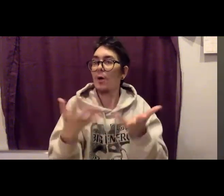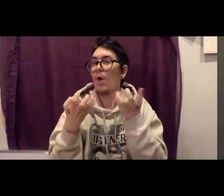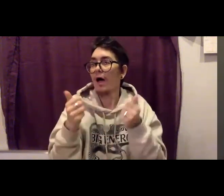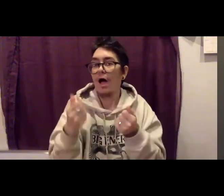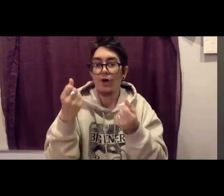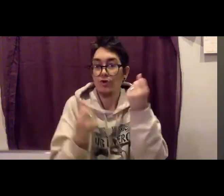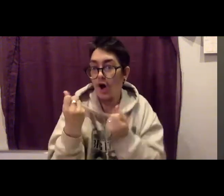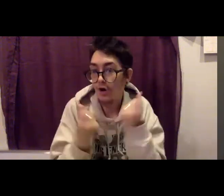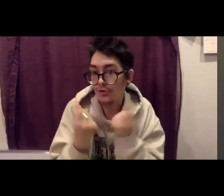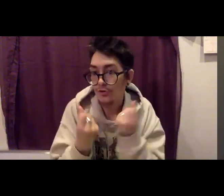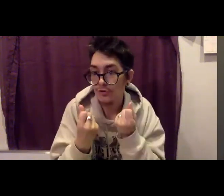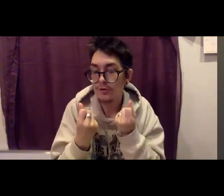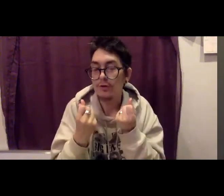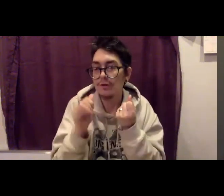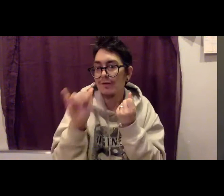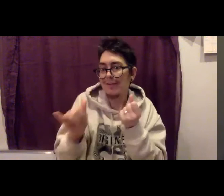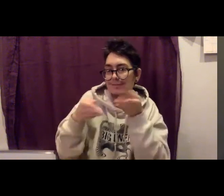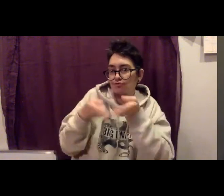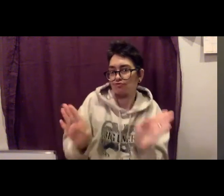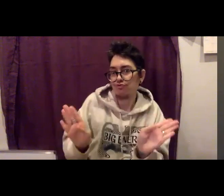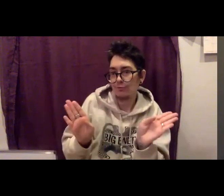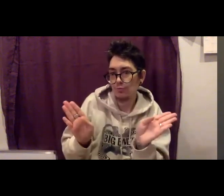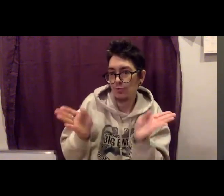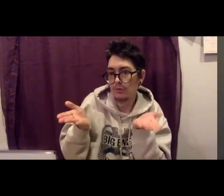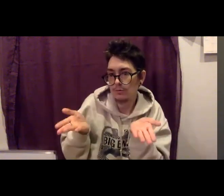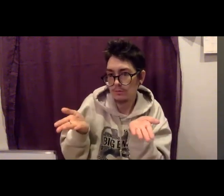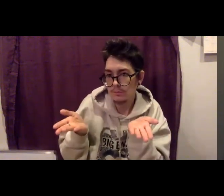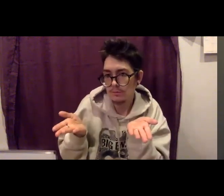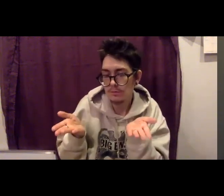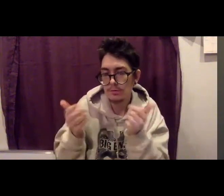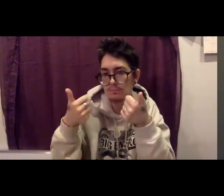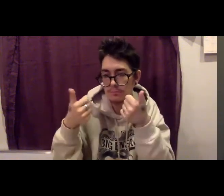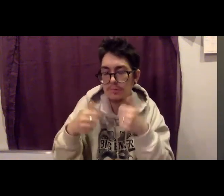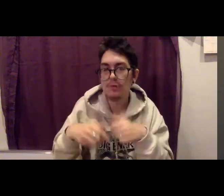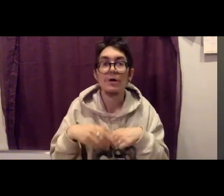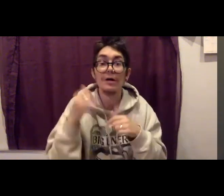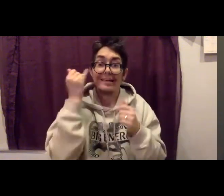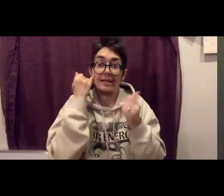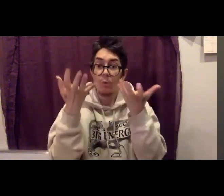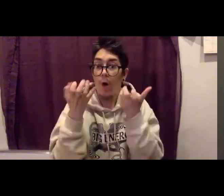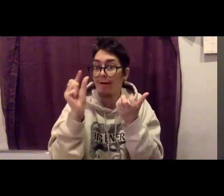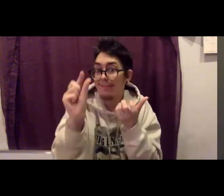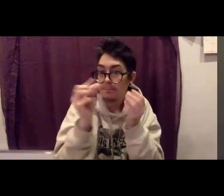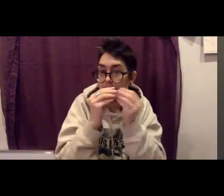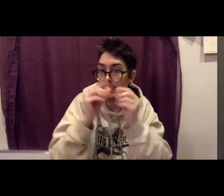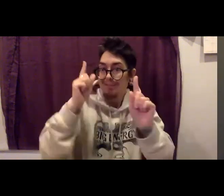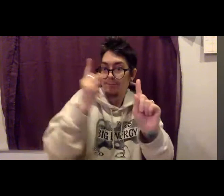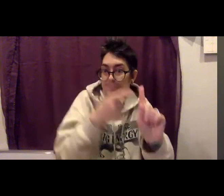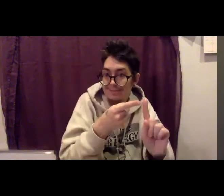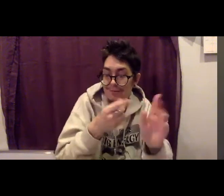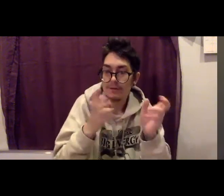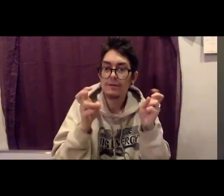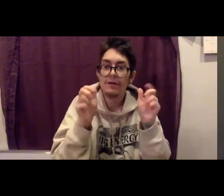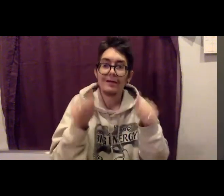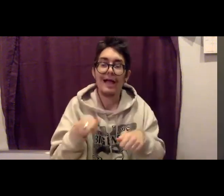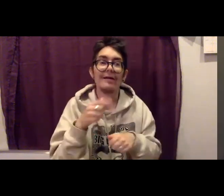rigid. You might want to say, so examples, I want a car, very general, right? If you